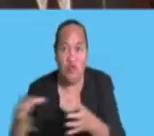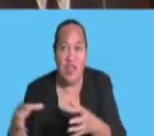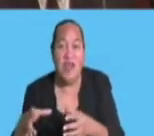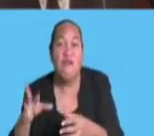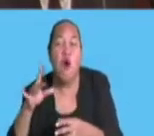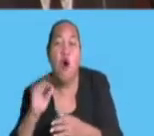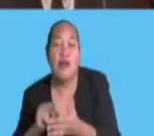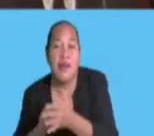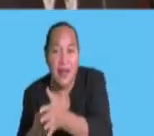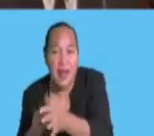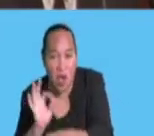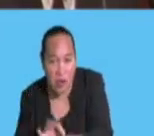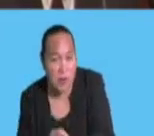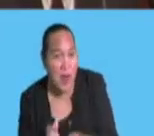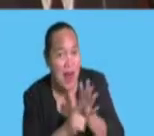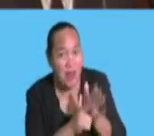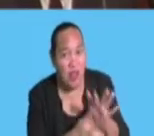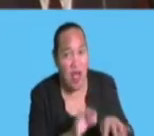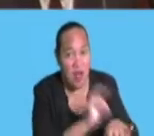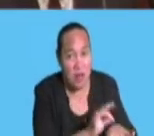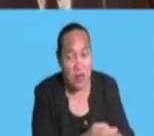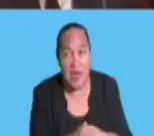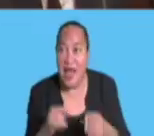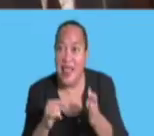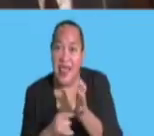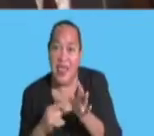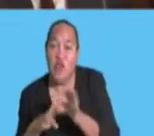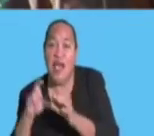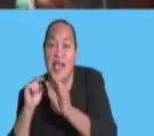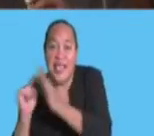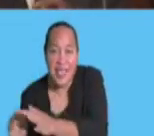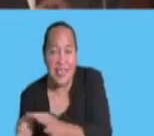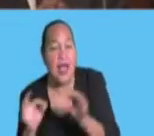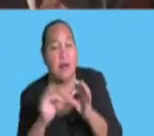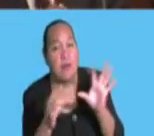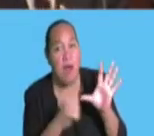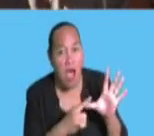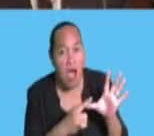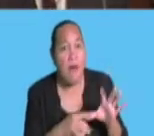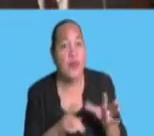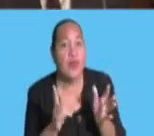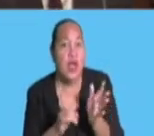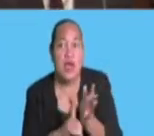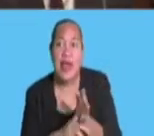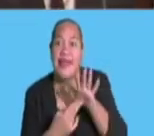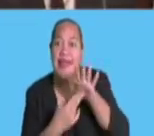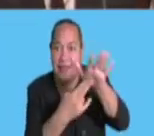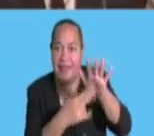Hospital, Lautoka Hospital, Flaggers Avenue, Tadirua East, Taubangabangamba, and Lolombalabu in